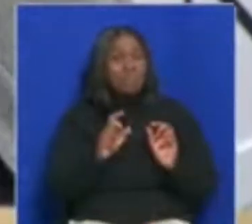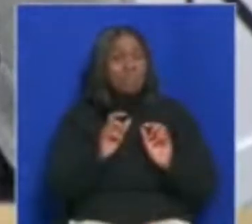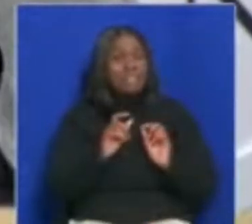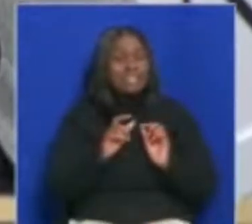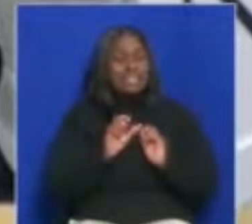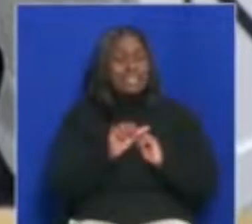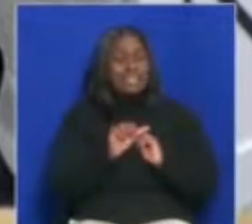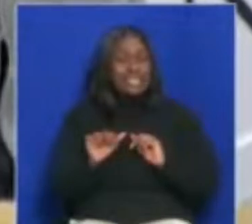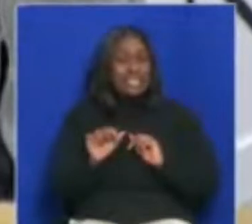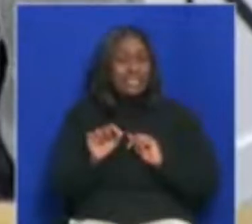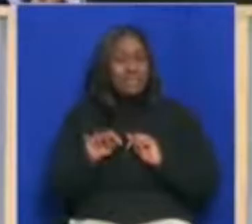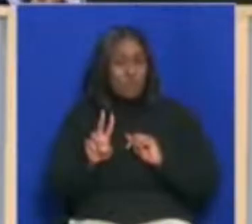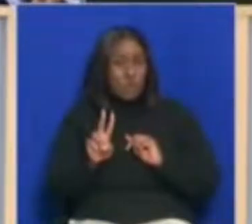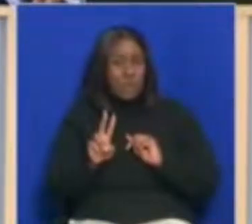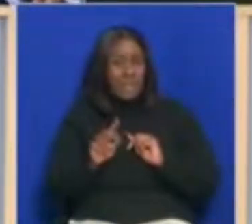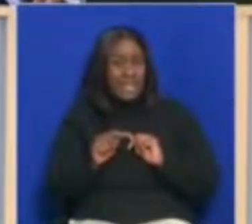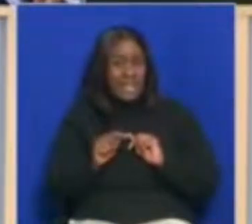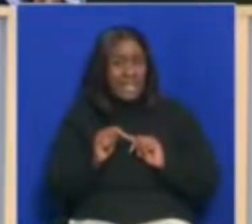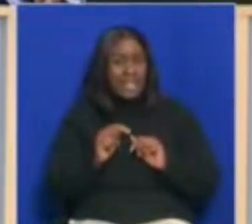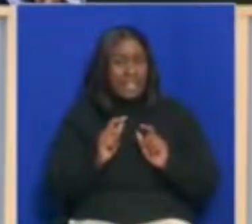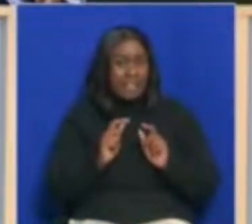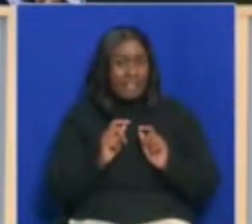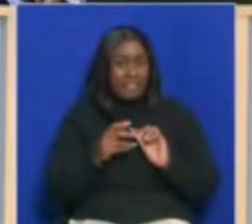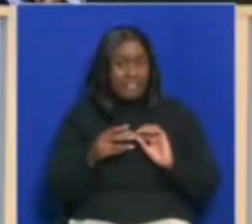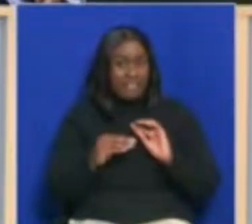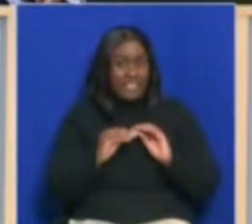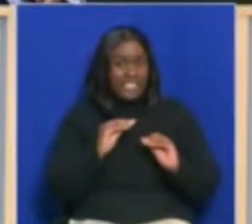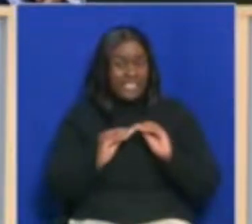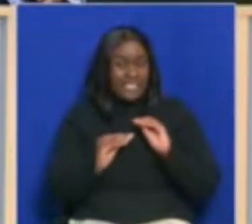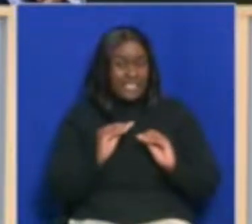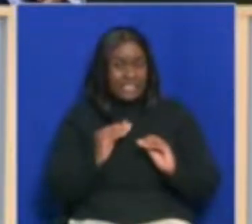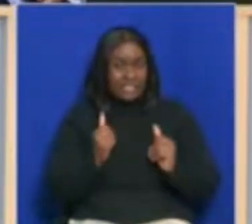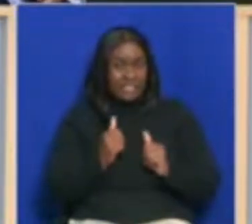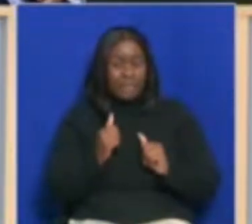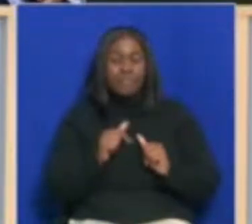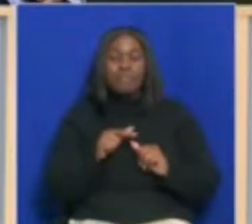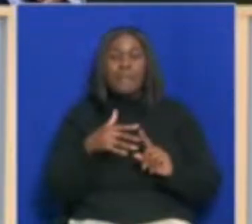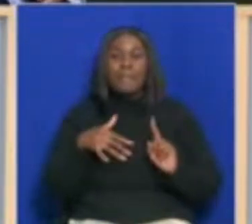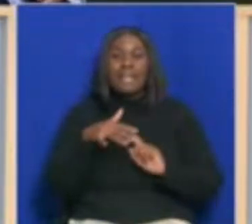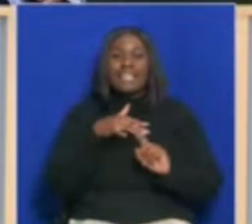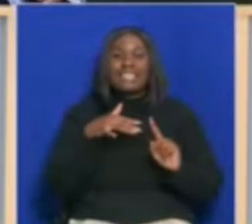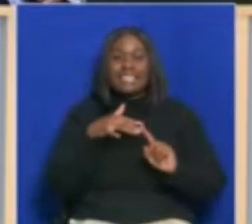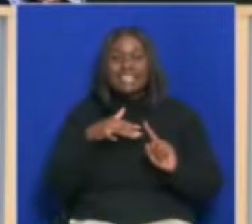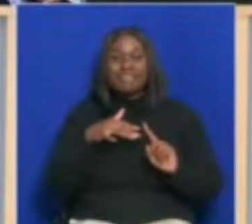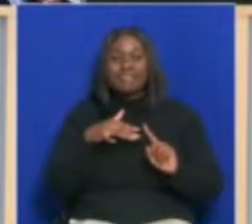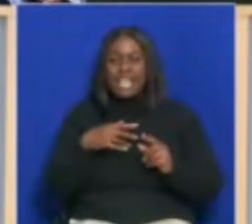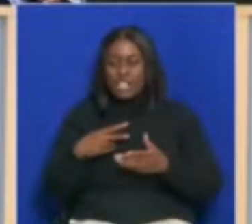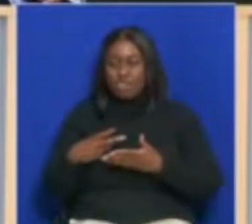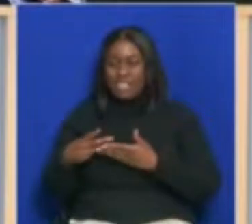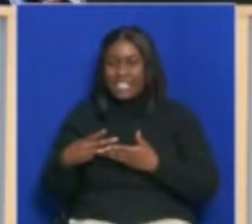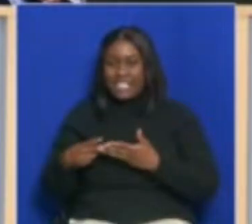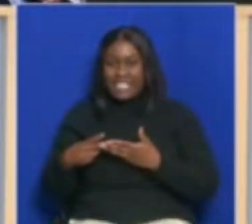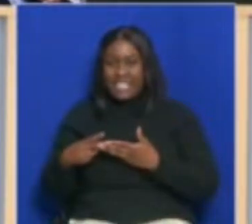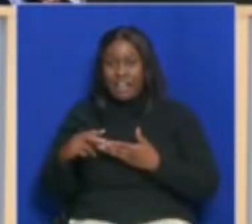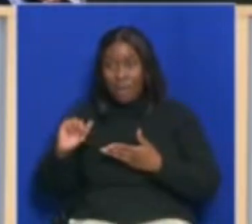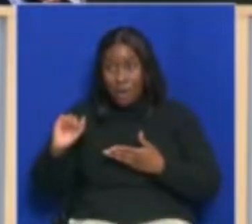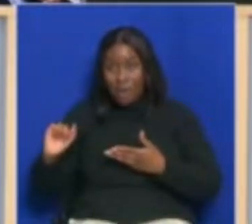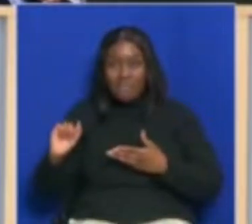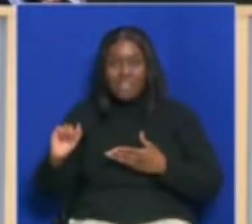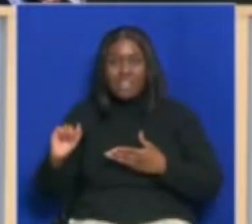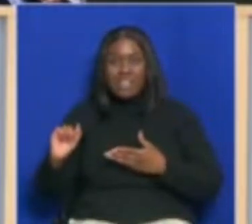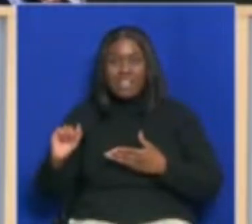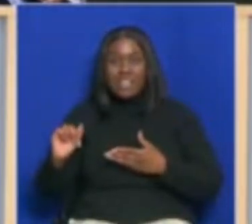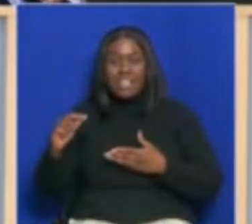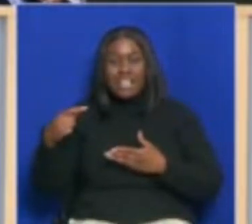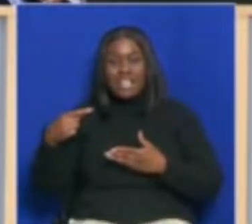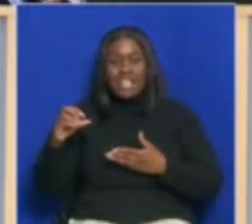where it says at a place 31 meters away from the address of Lieutenant Colonel Dina Govender, it should be